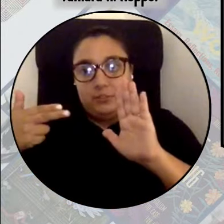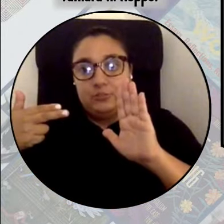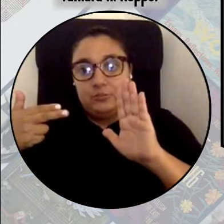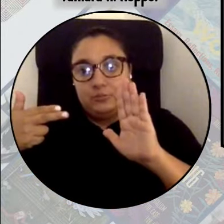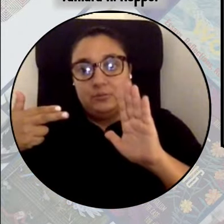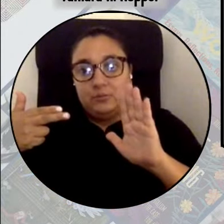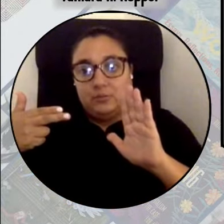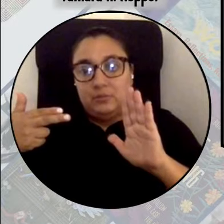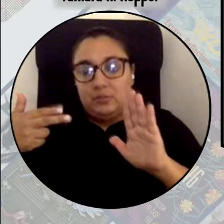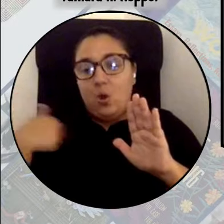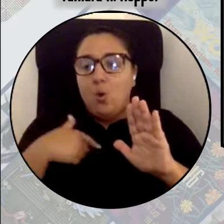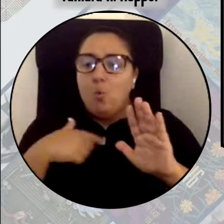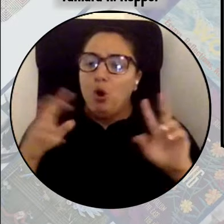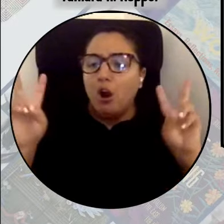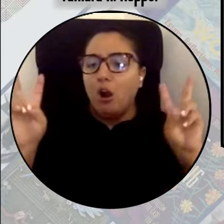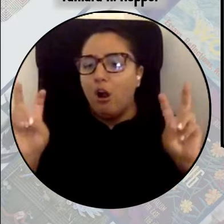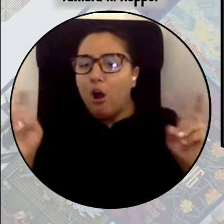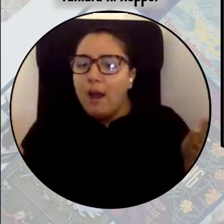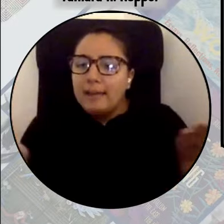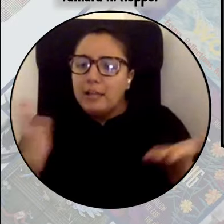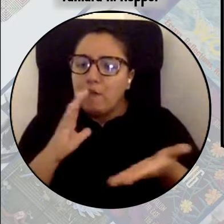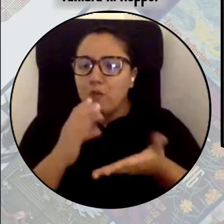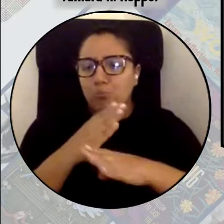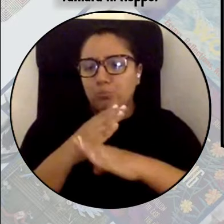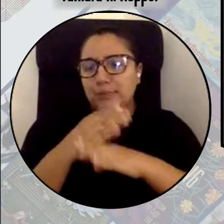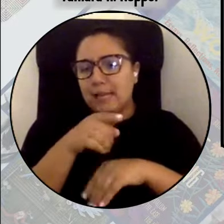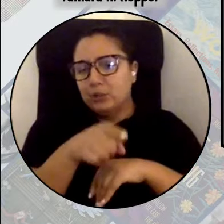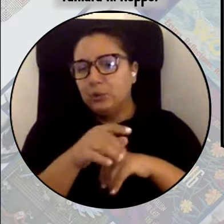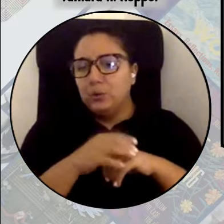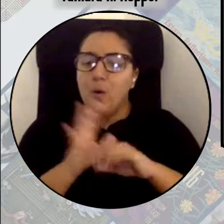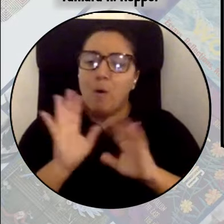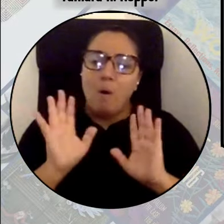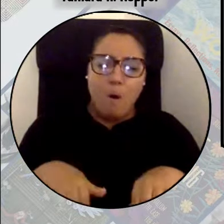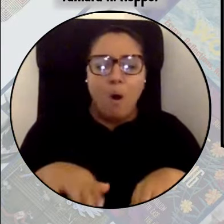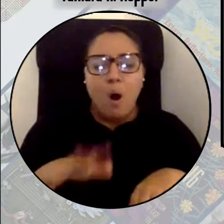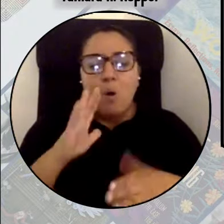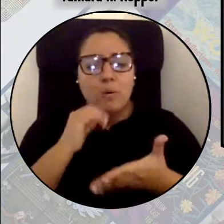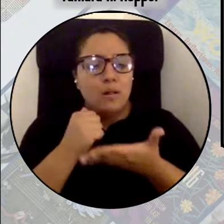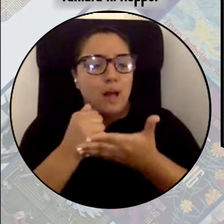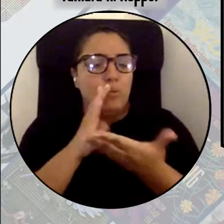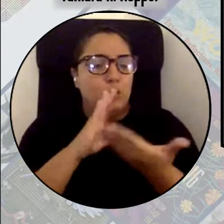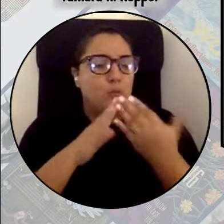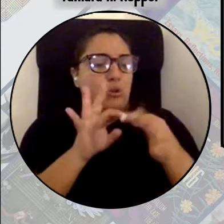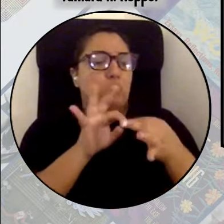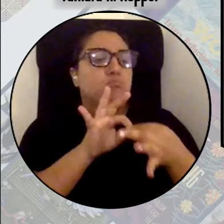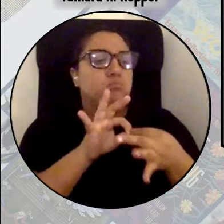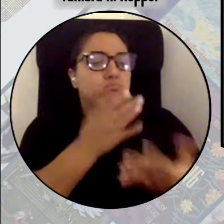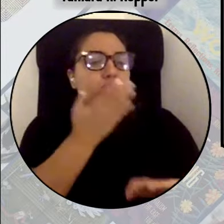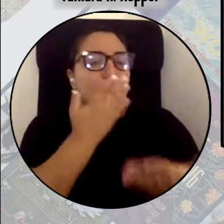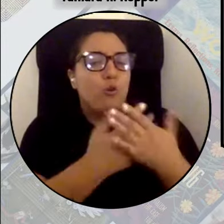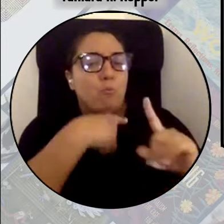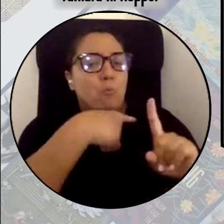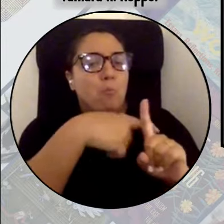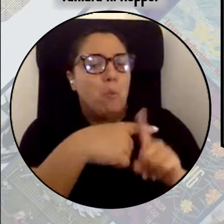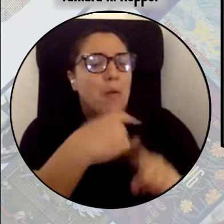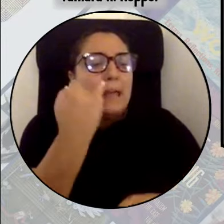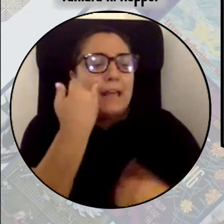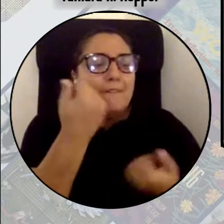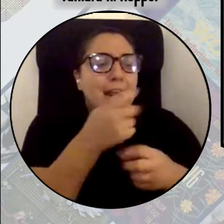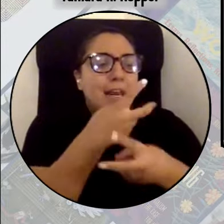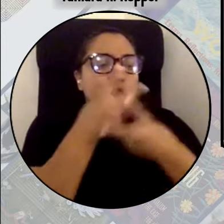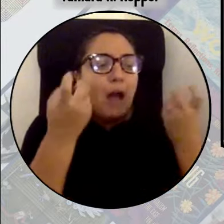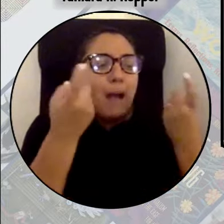here to quote unquote protect you, and the assumption that, you know, this will help with community relations and that we want you to report crime to us,